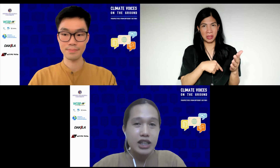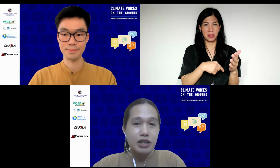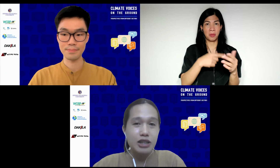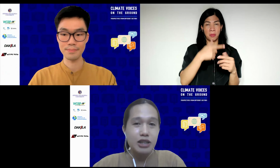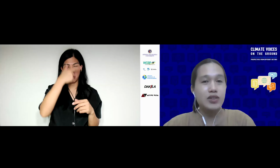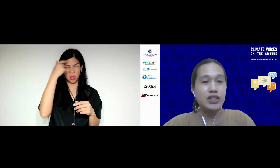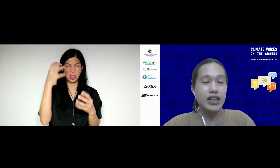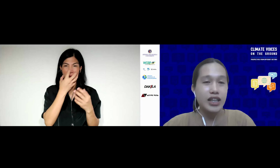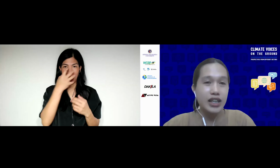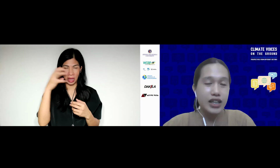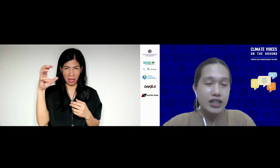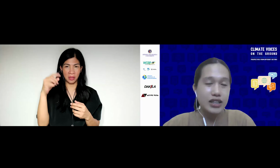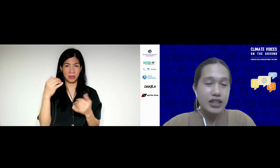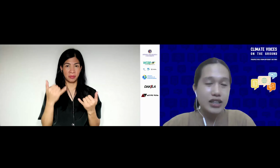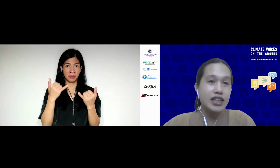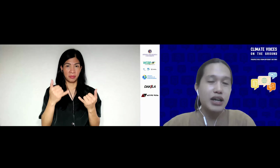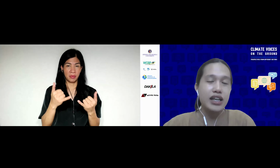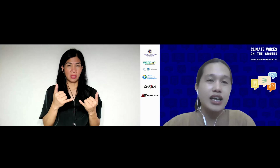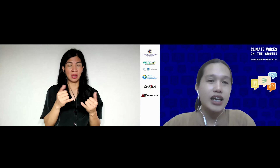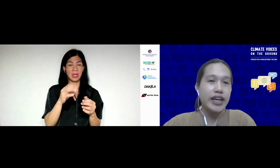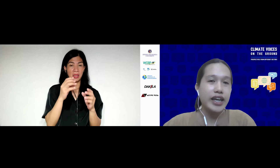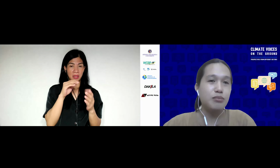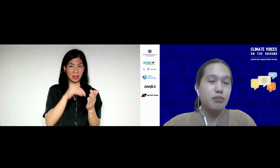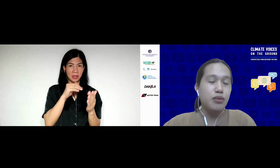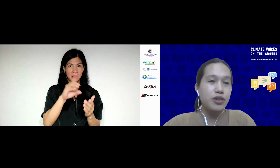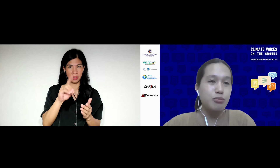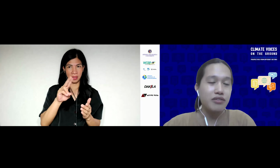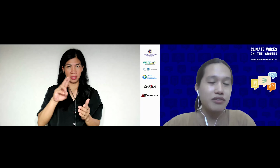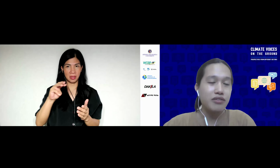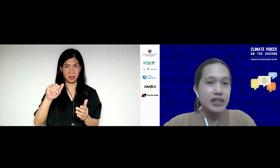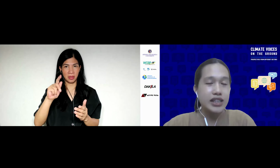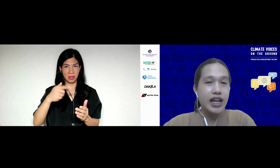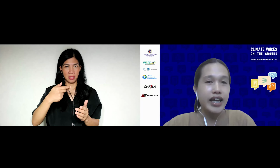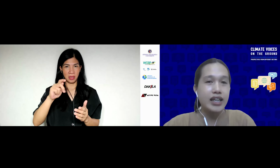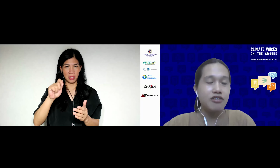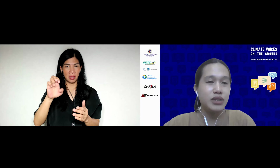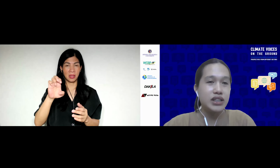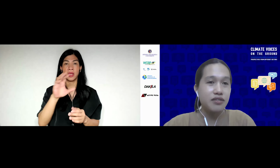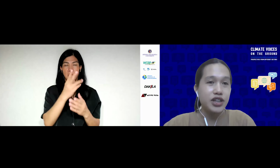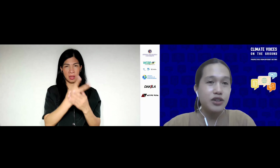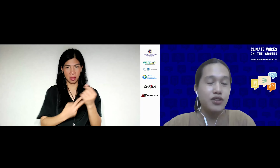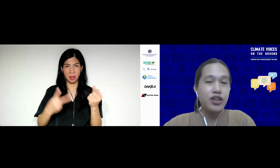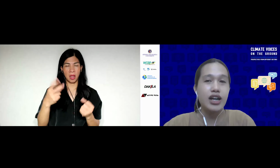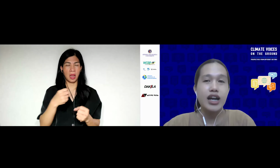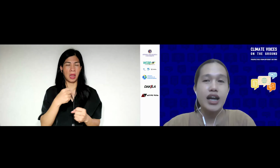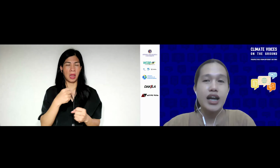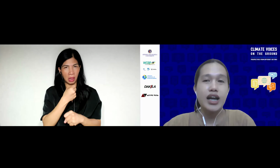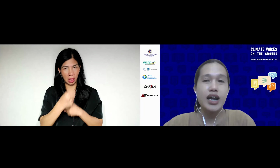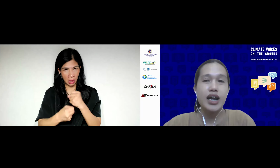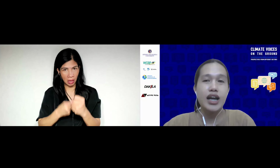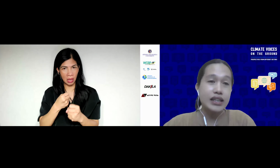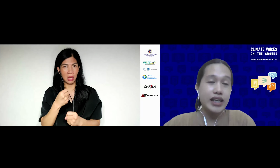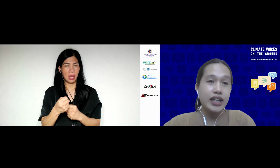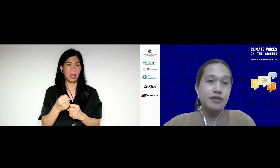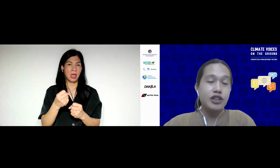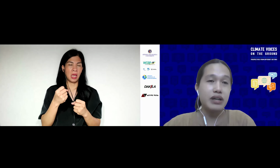City, but I'm now studying in Dumaguete and Siliman. And both provinces in the island have been suffering for